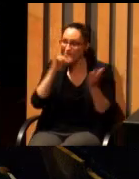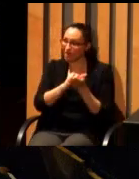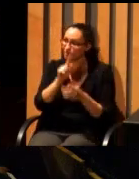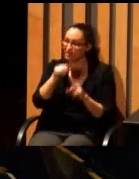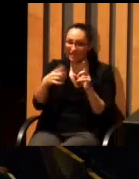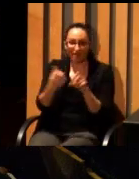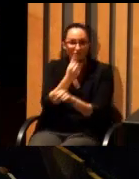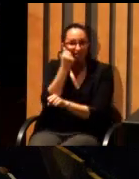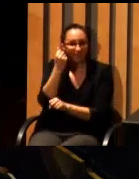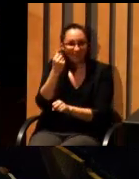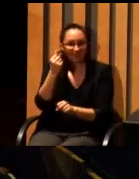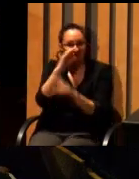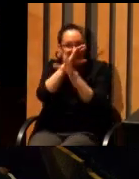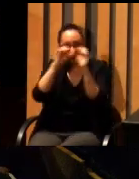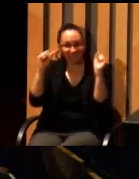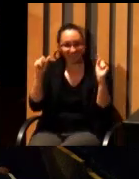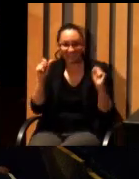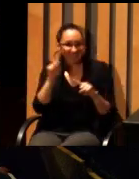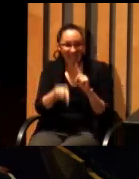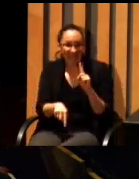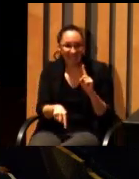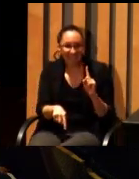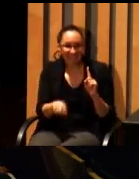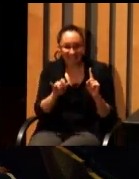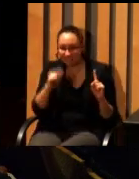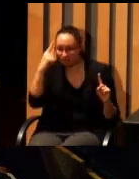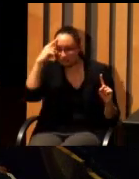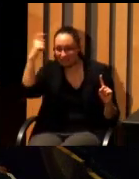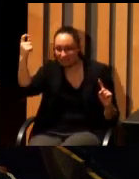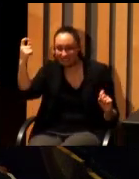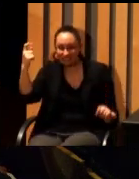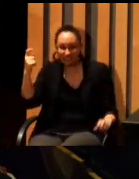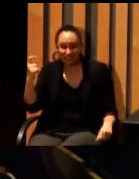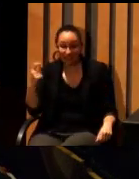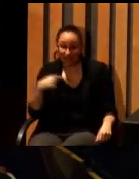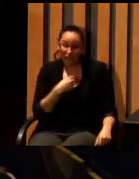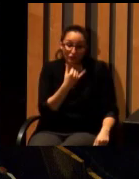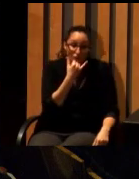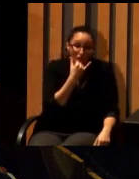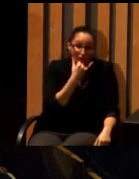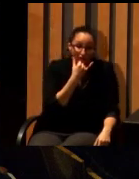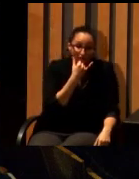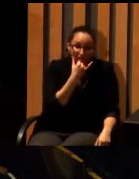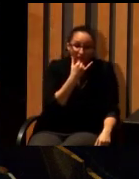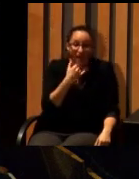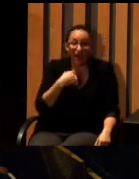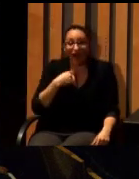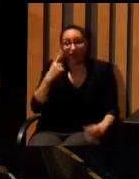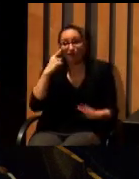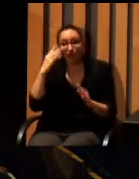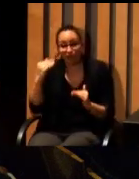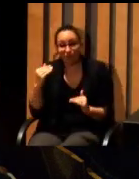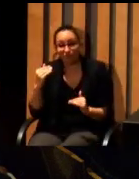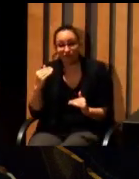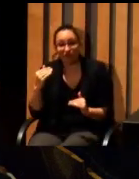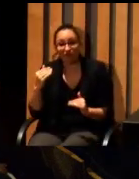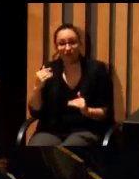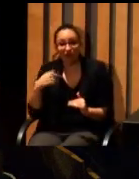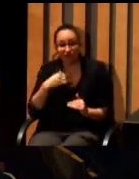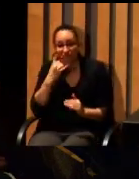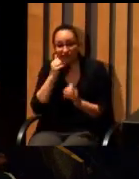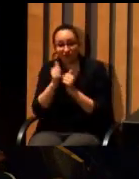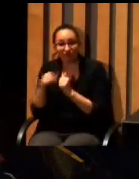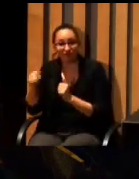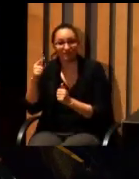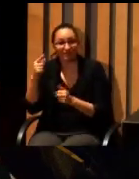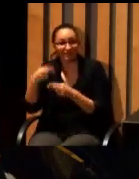know, it just isn't. And I hope when I was wrong there that I'm wrong here too. All